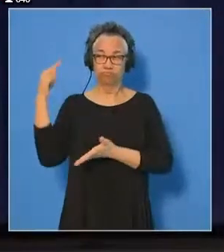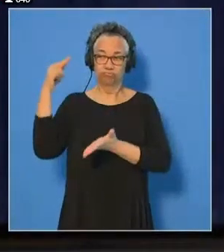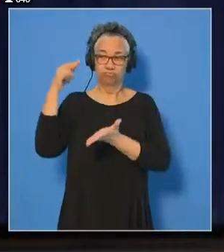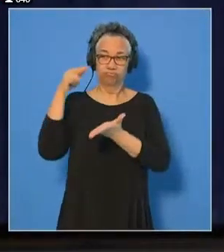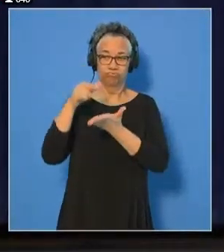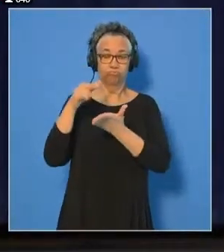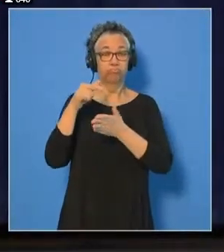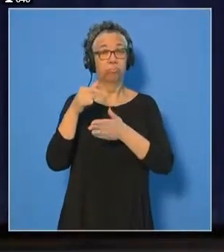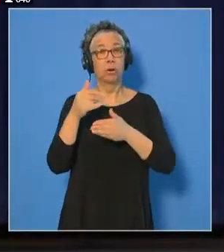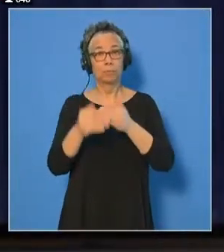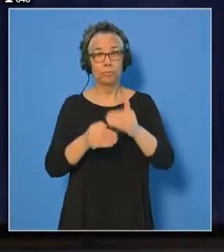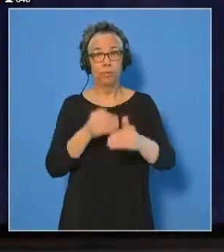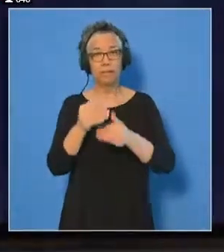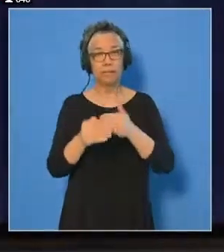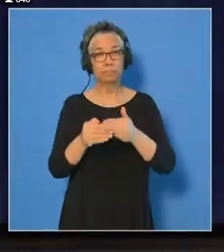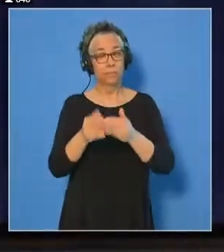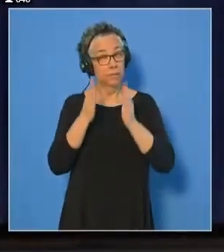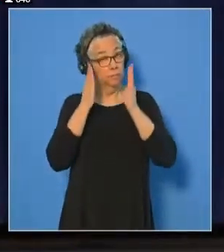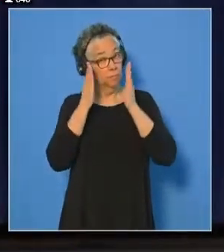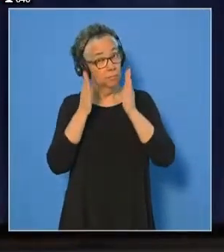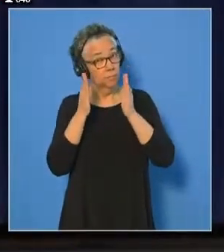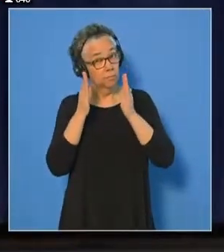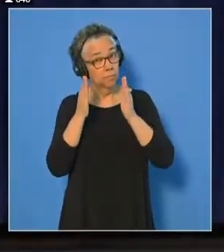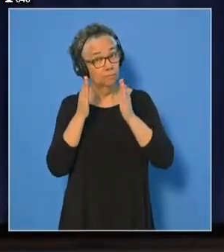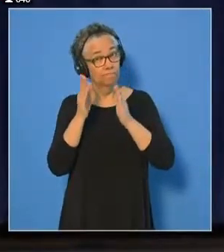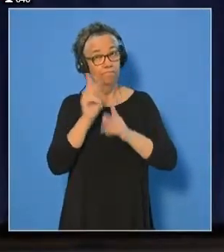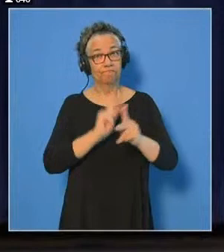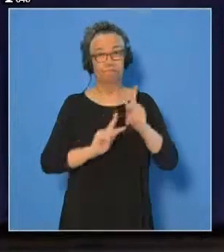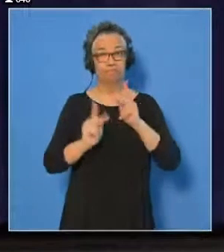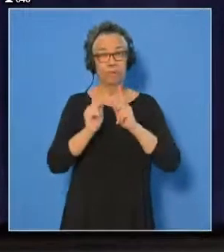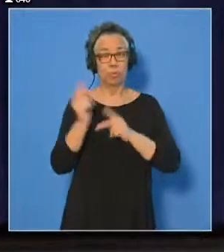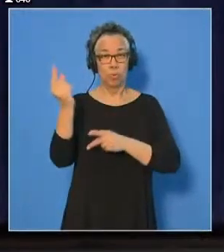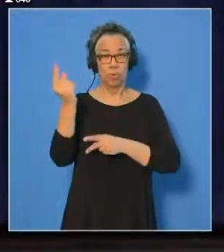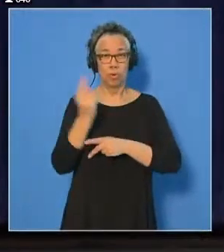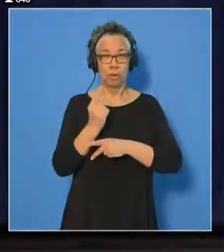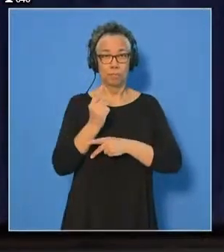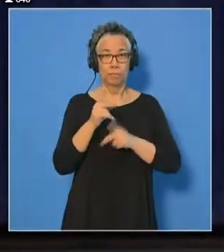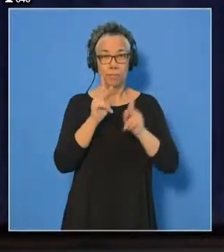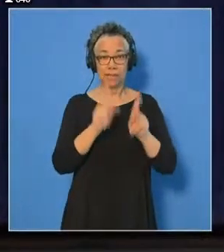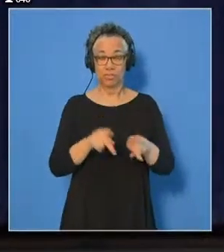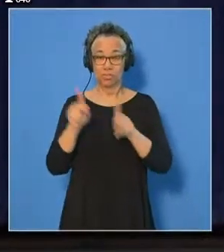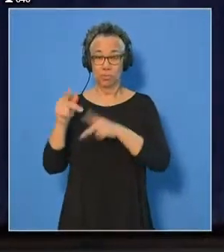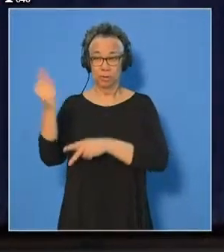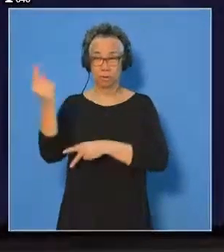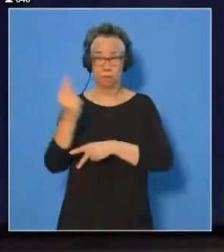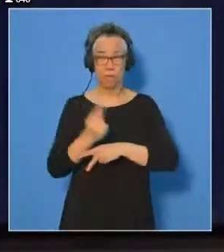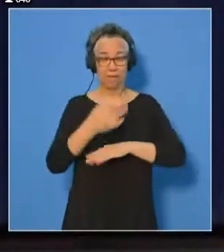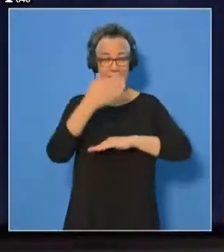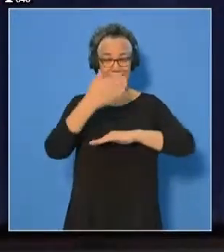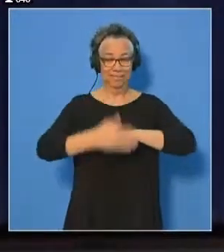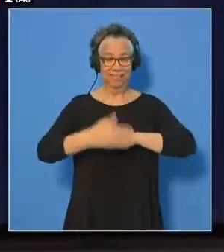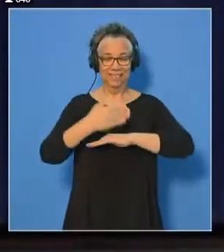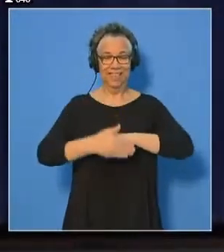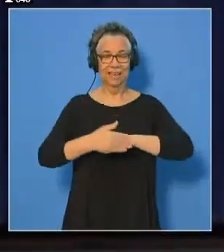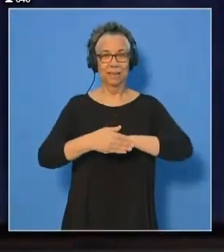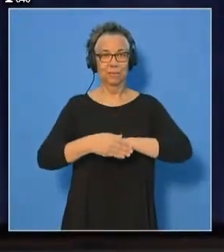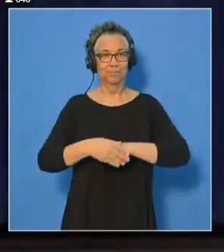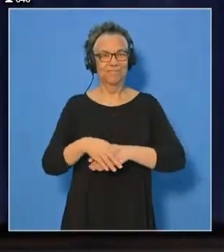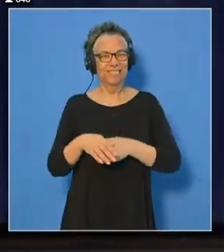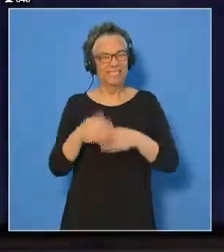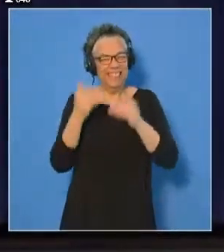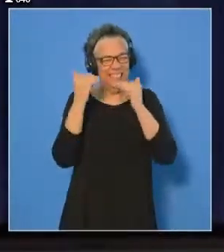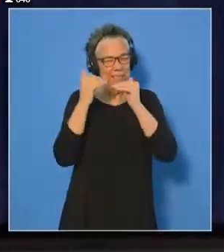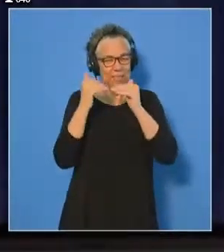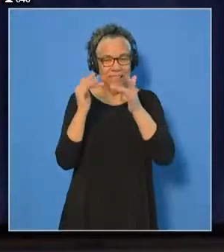note, passengers will be landed airside by the Immigration Department to minimize contact with our customs